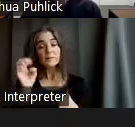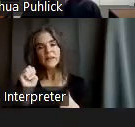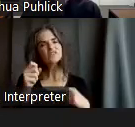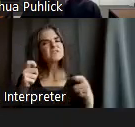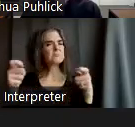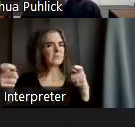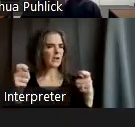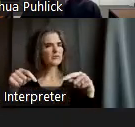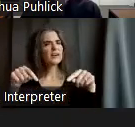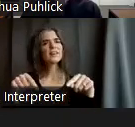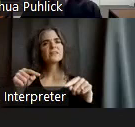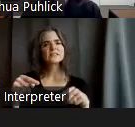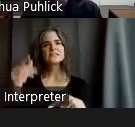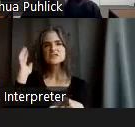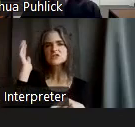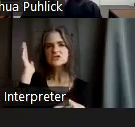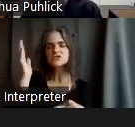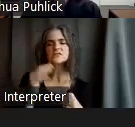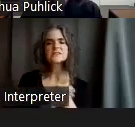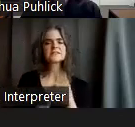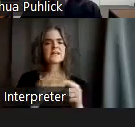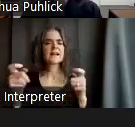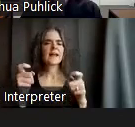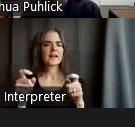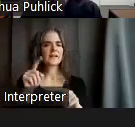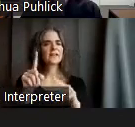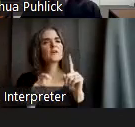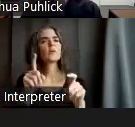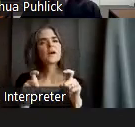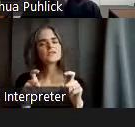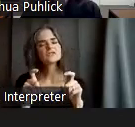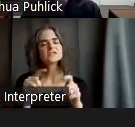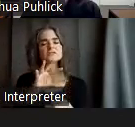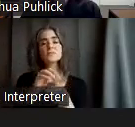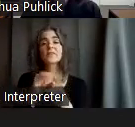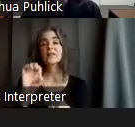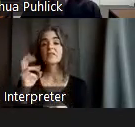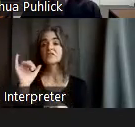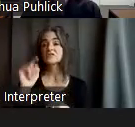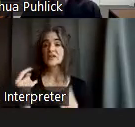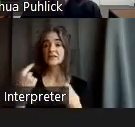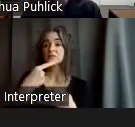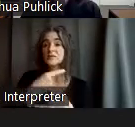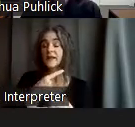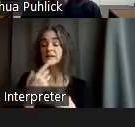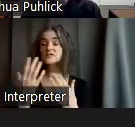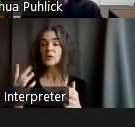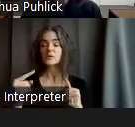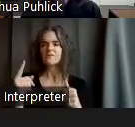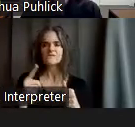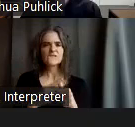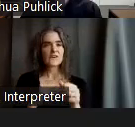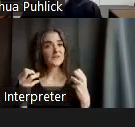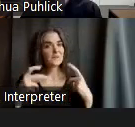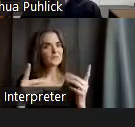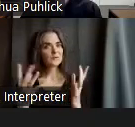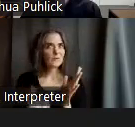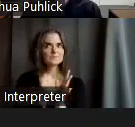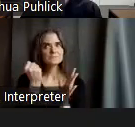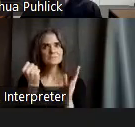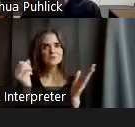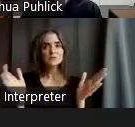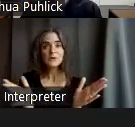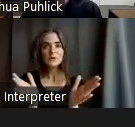moderating, handling questions that come in the chat today. So I'll take my first opportunity to encourage you all